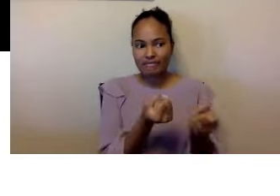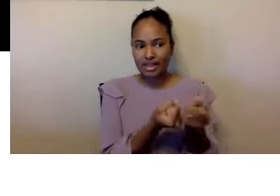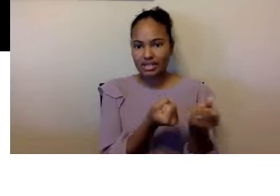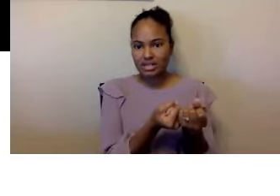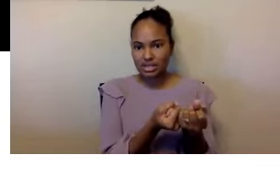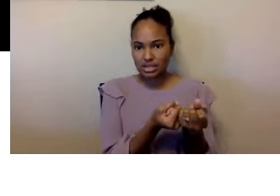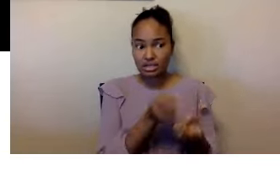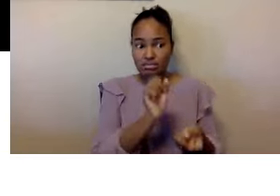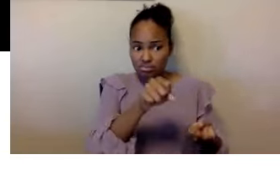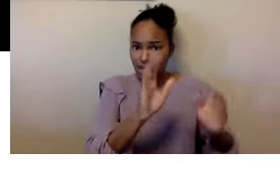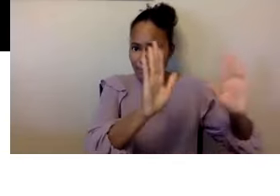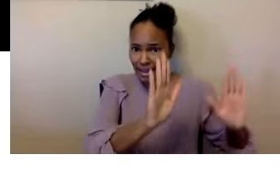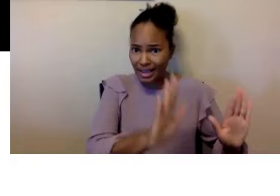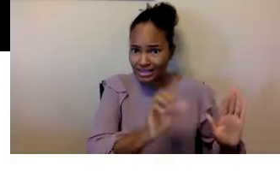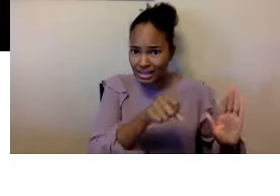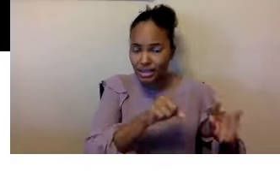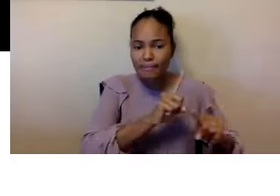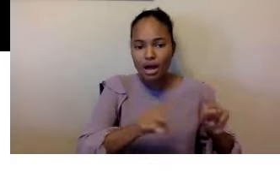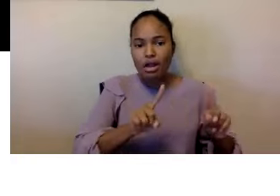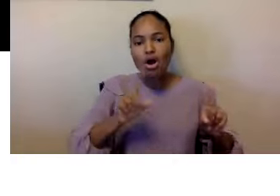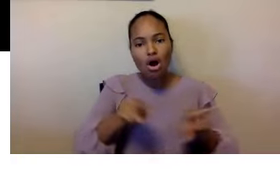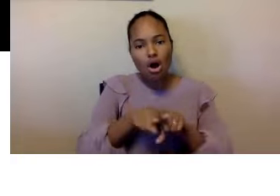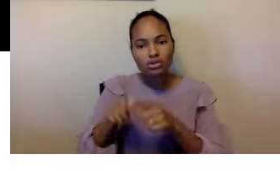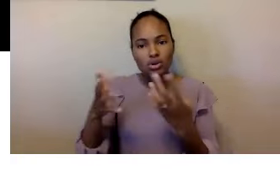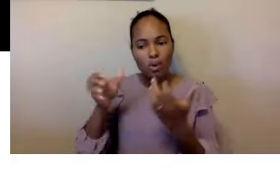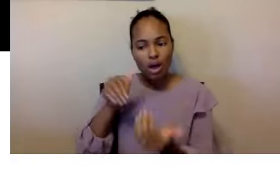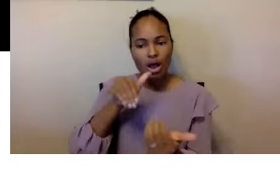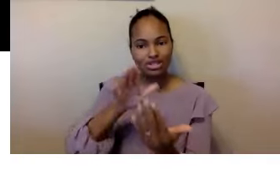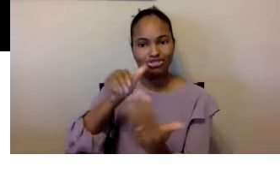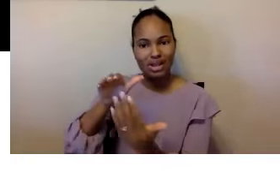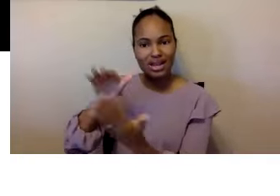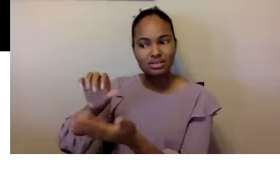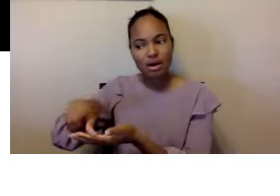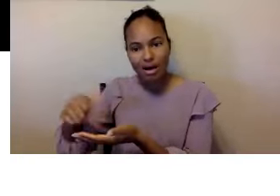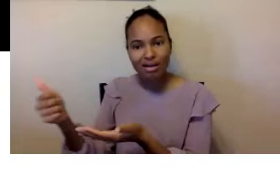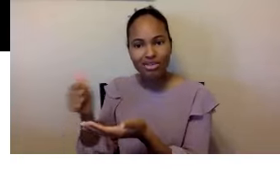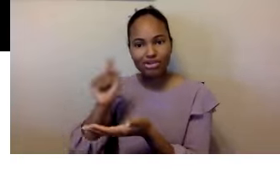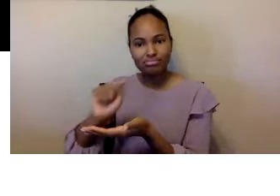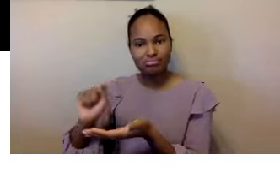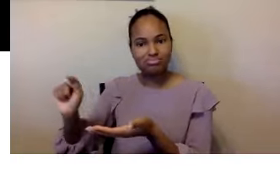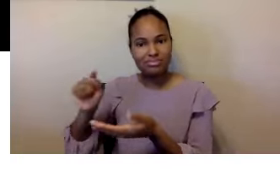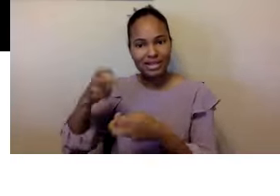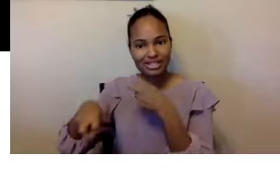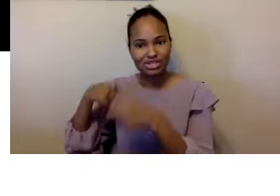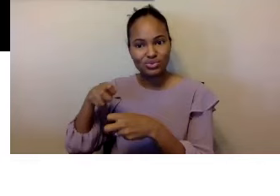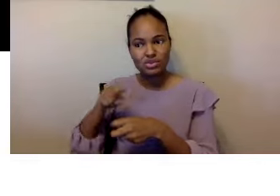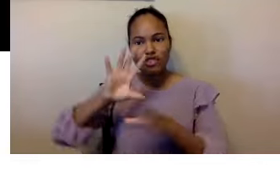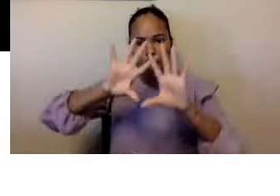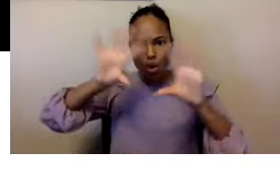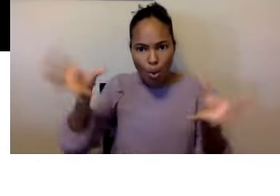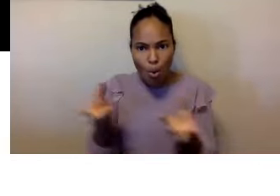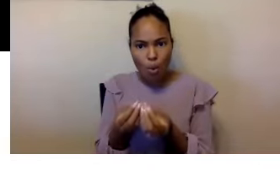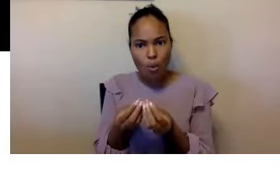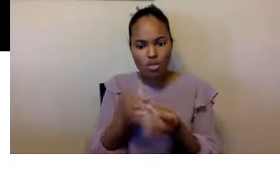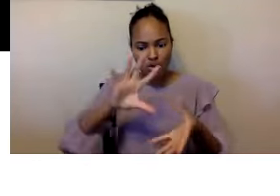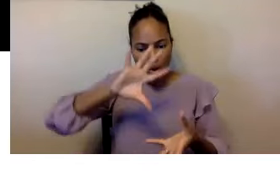Self-advocacy is great, but we want to also address the whole experience